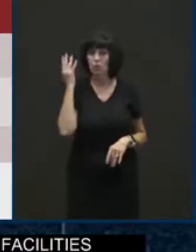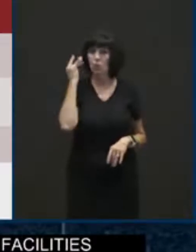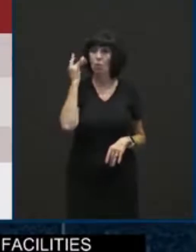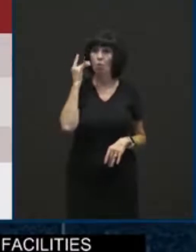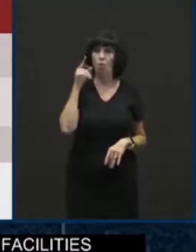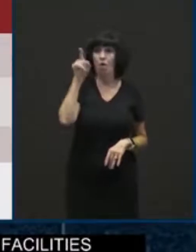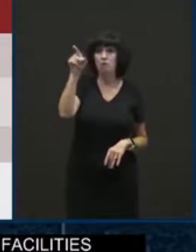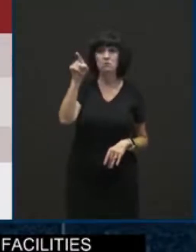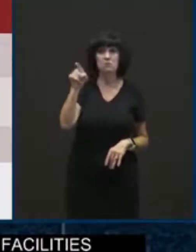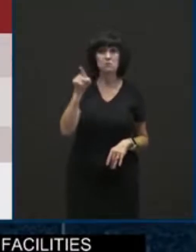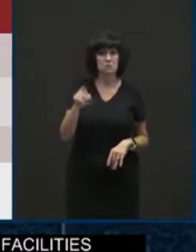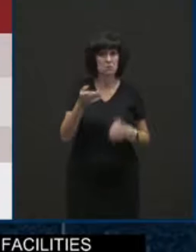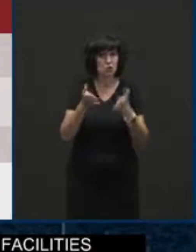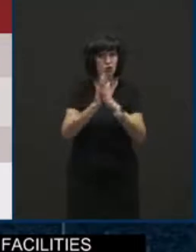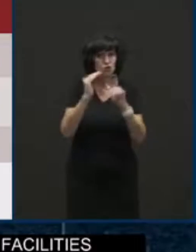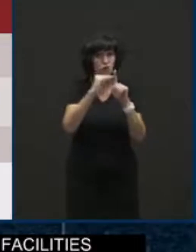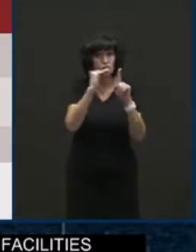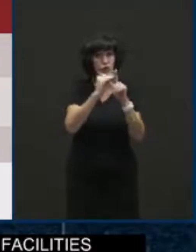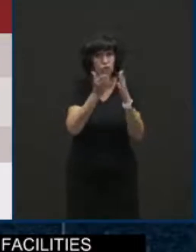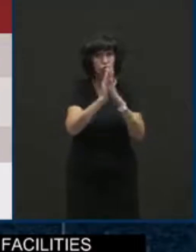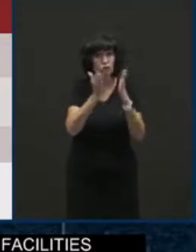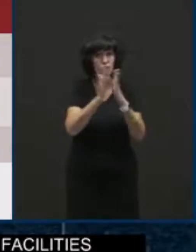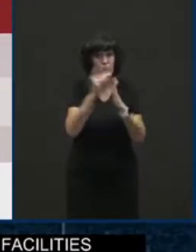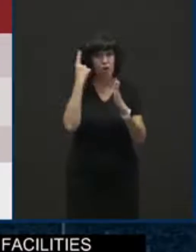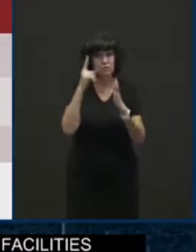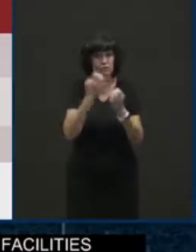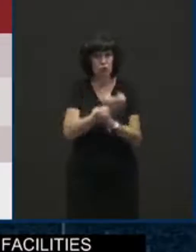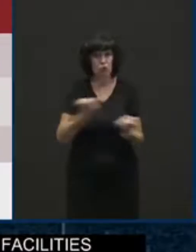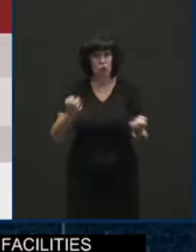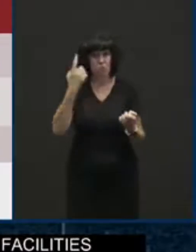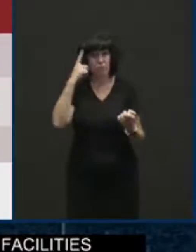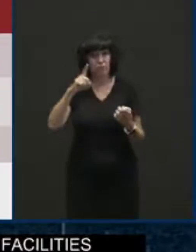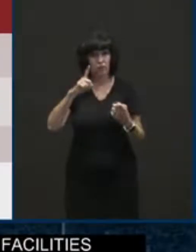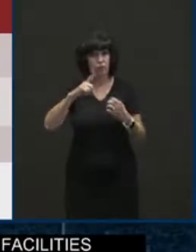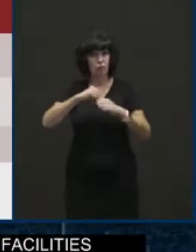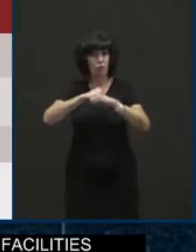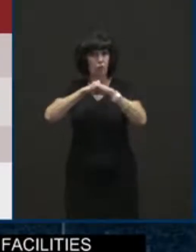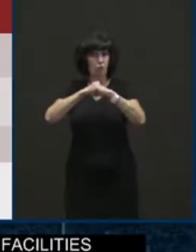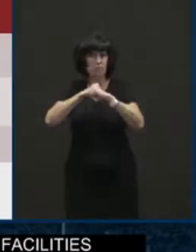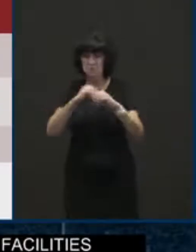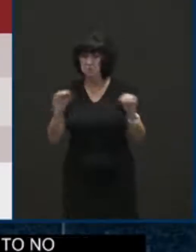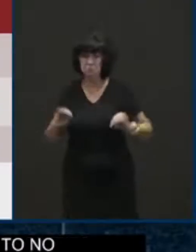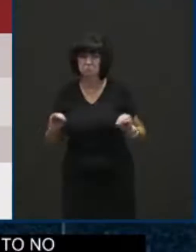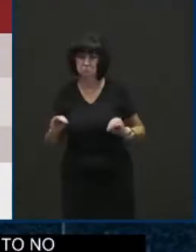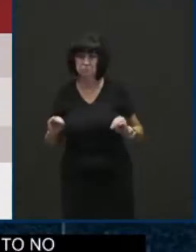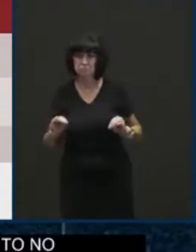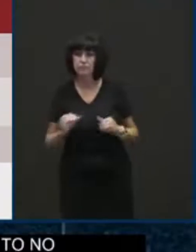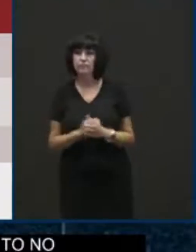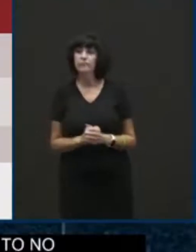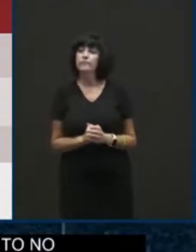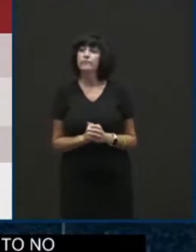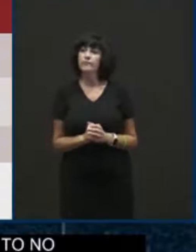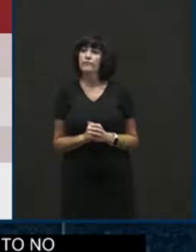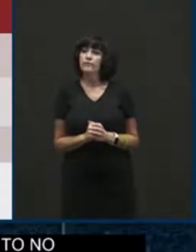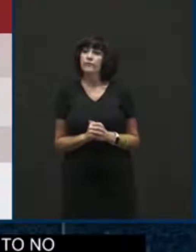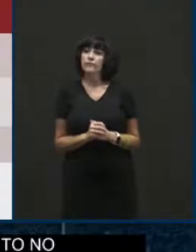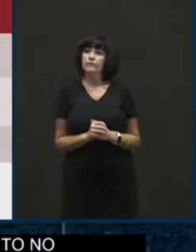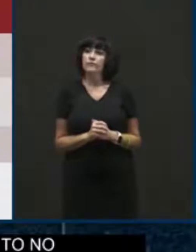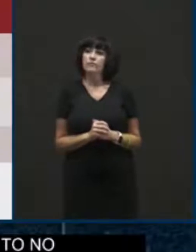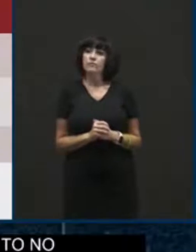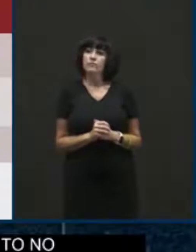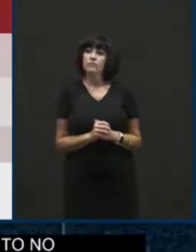for PPE for our team in quite some time. So that is not a factor in these